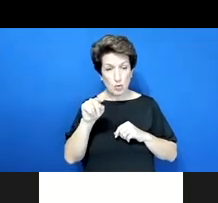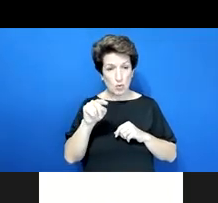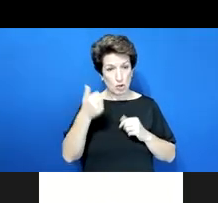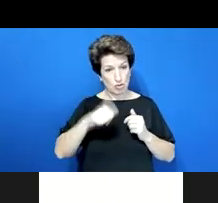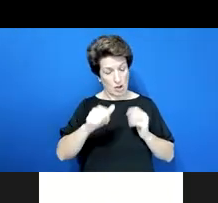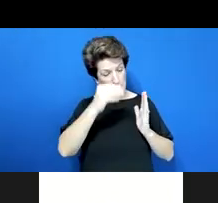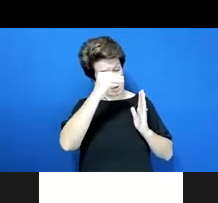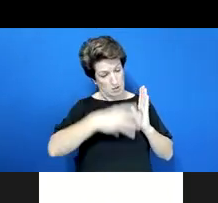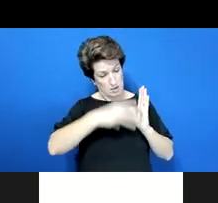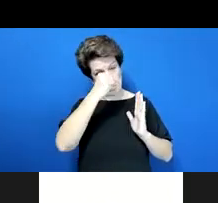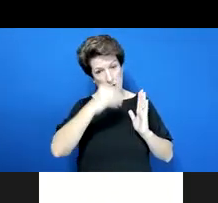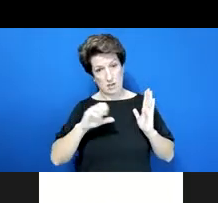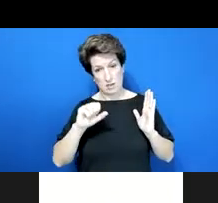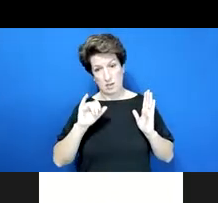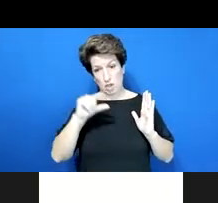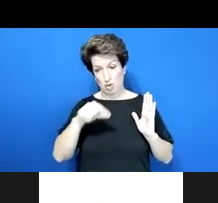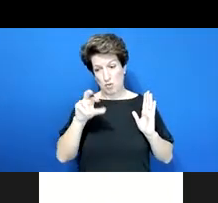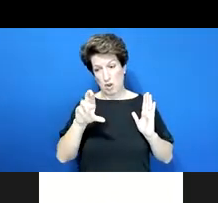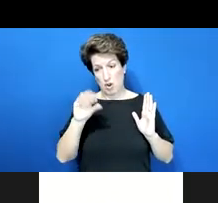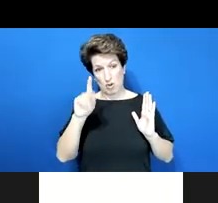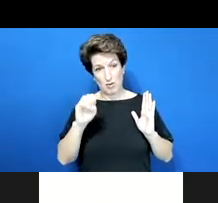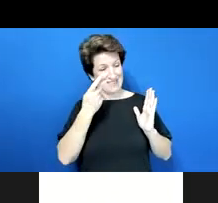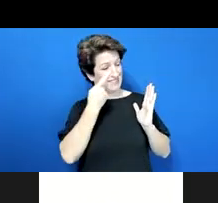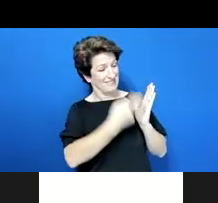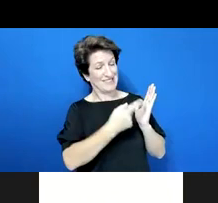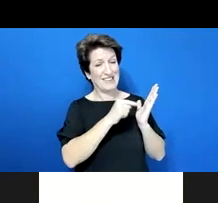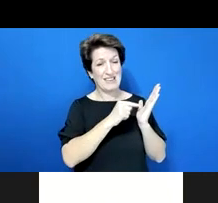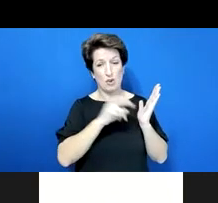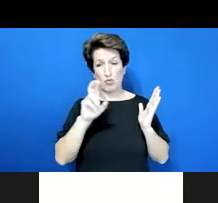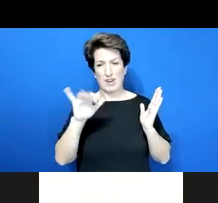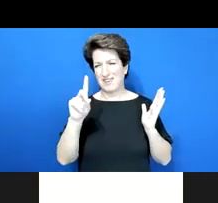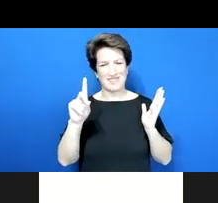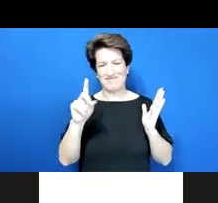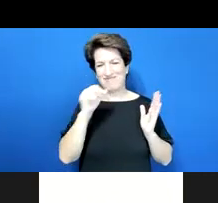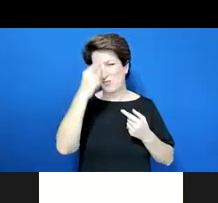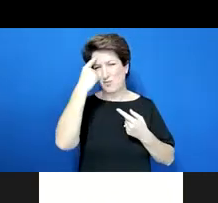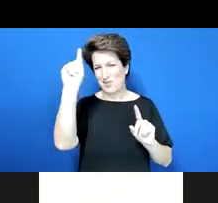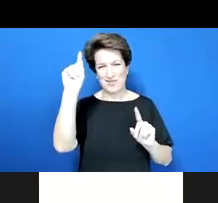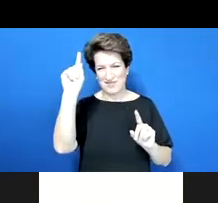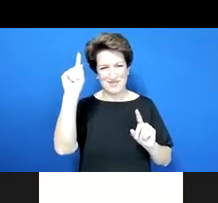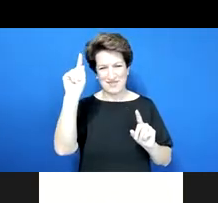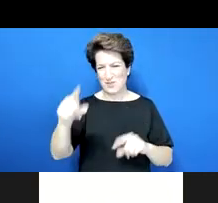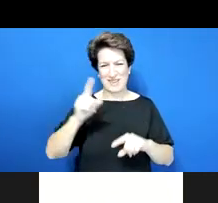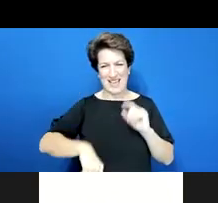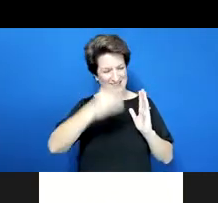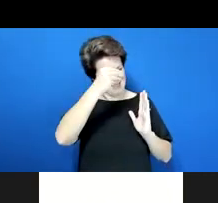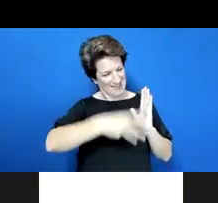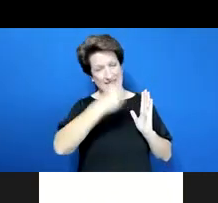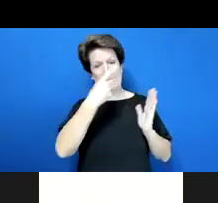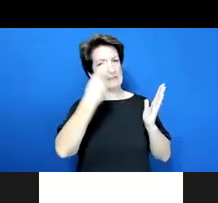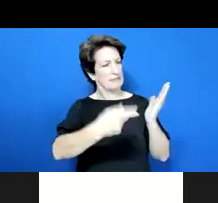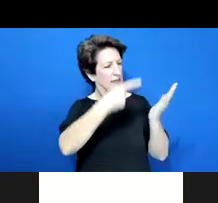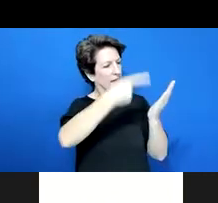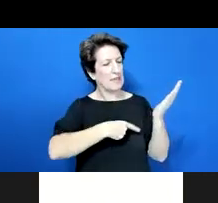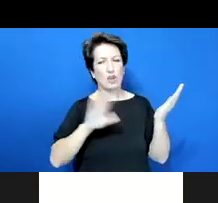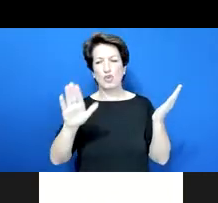QR code and see the vaccination record, that won't work. You won't be able to scan it and see the vaccination record.